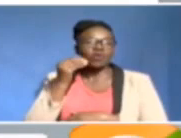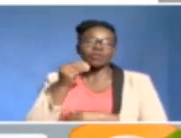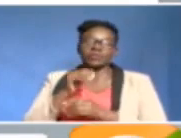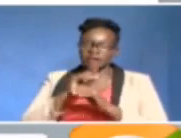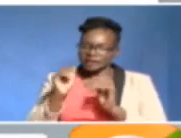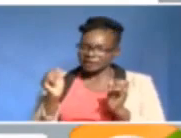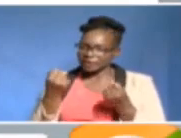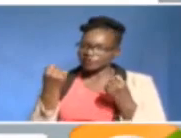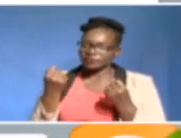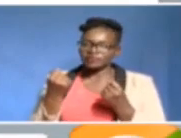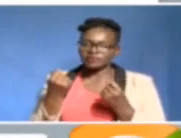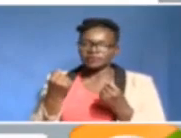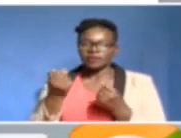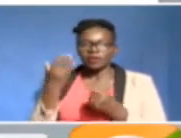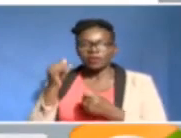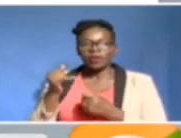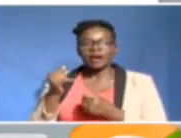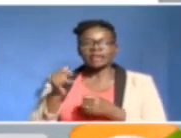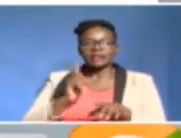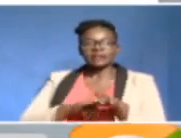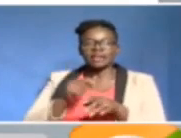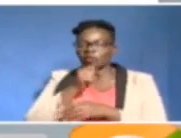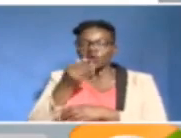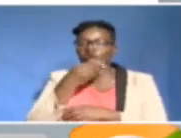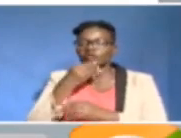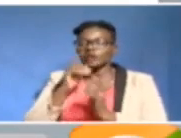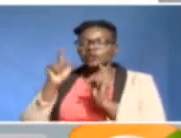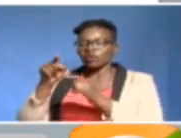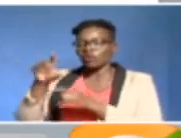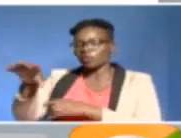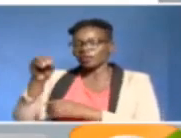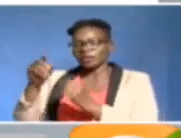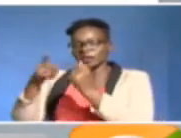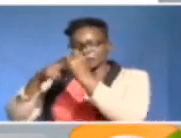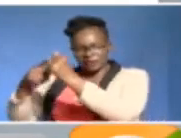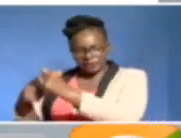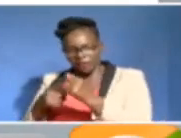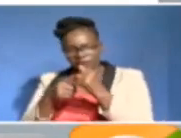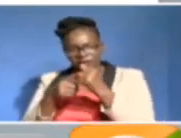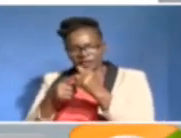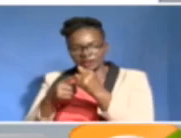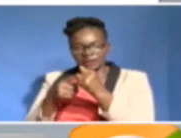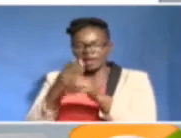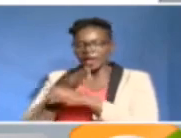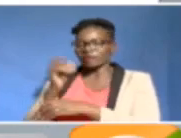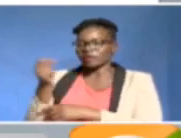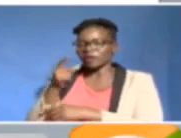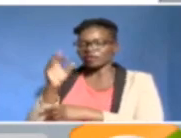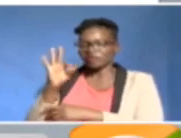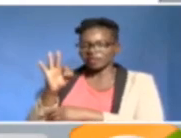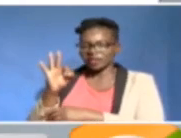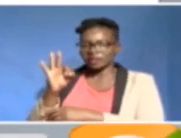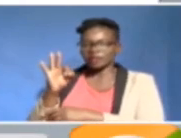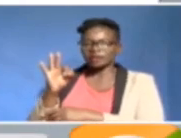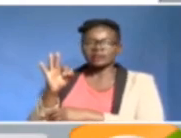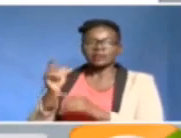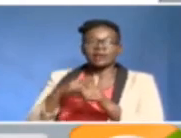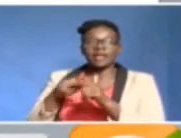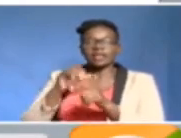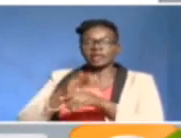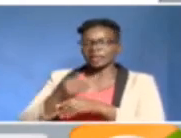go back with it, because they go and collect 6,000 shillings every 3 months. Oh my but God. When they get out of the bank, they find all these